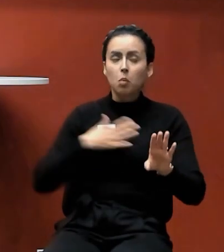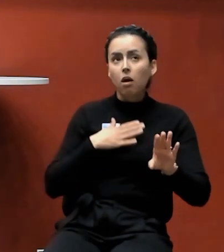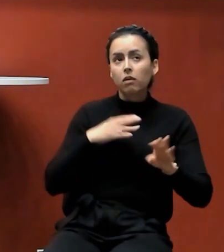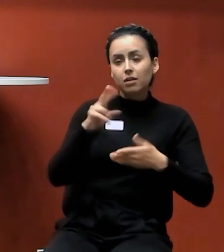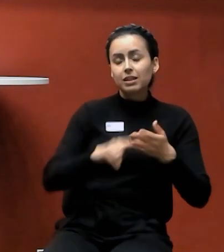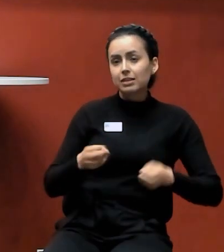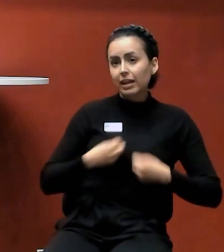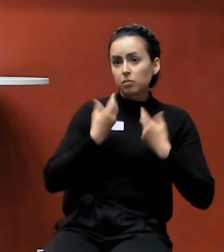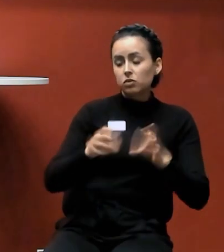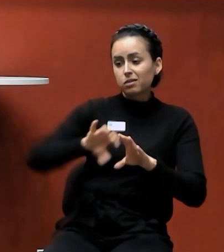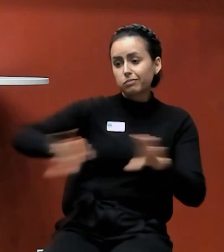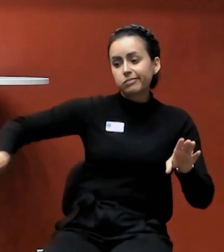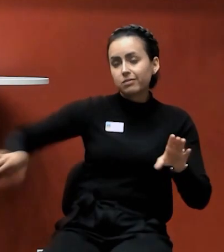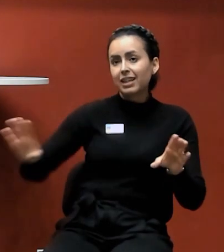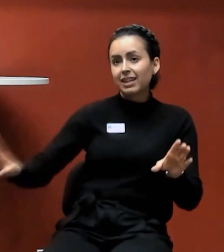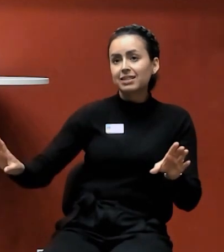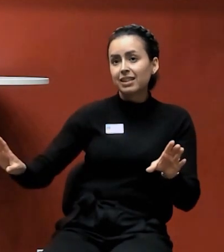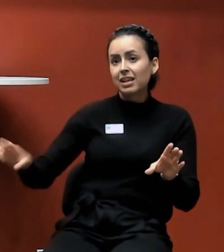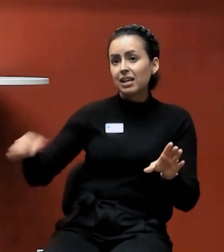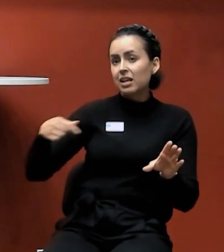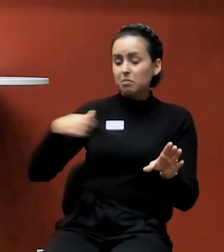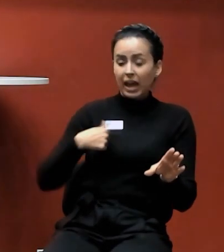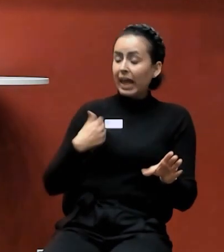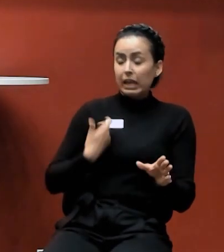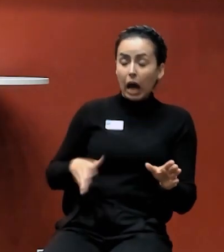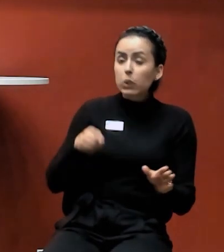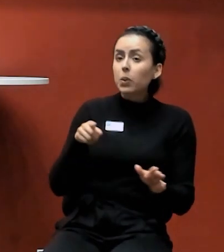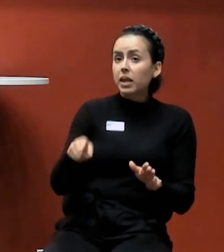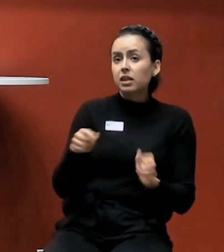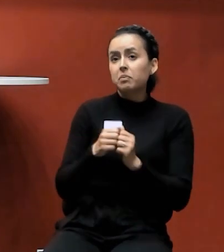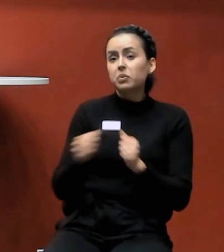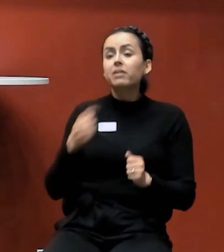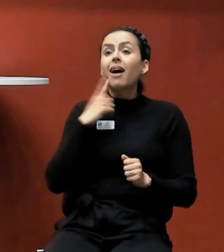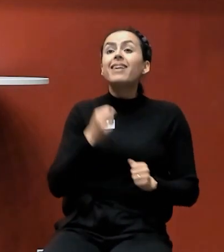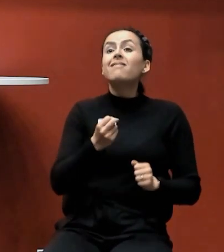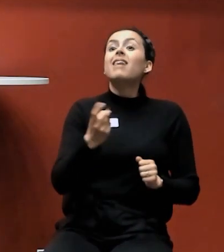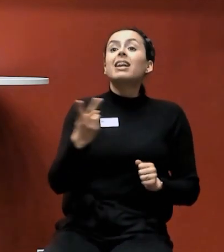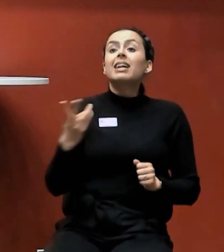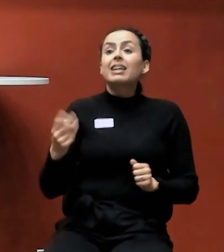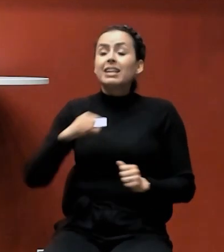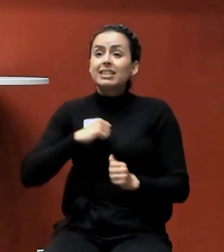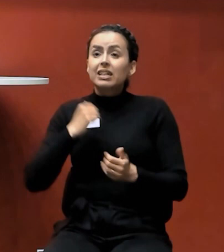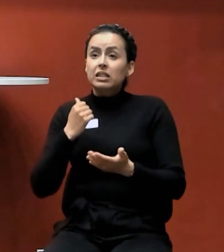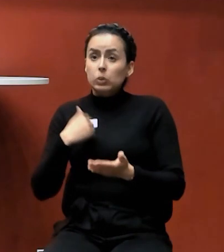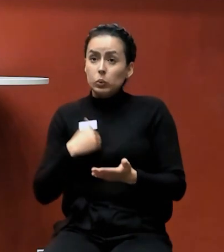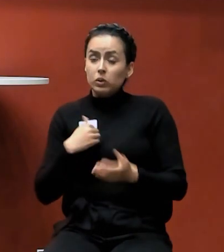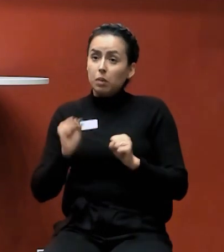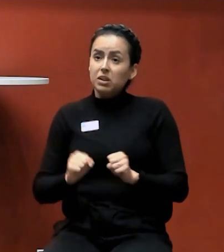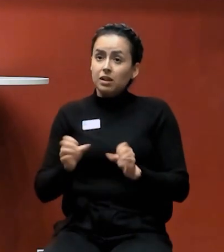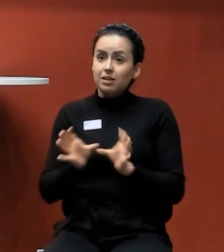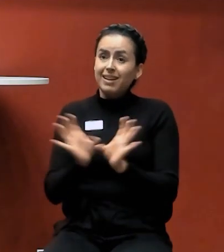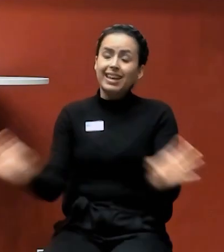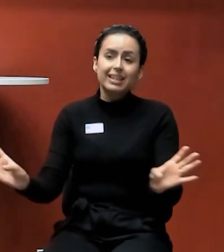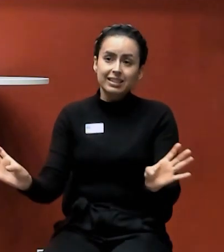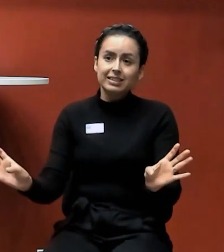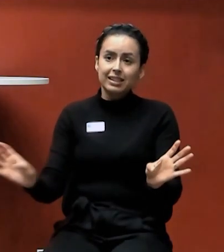expression. And it's not that I would like it to be like that, but somehow sometimes I think that we have to keep them separately, that we don't